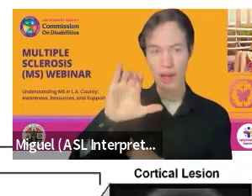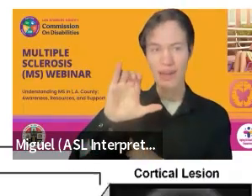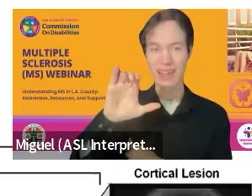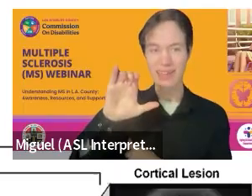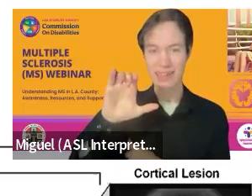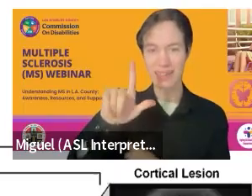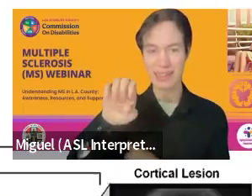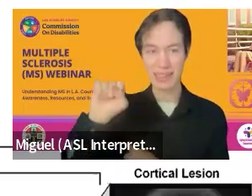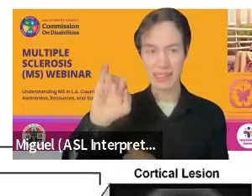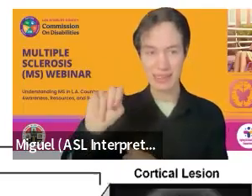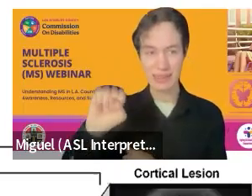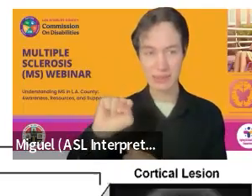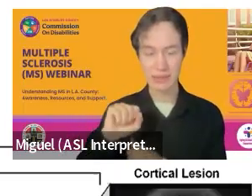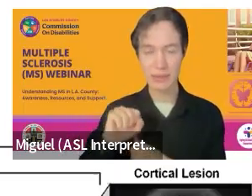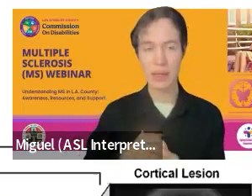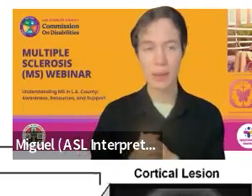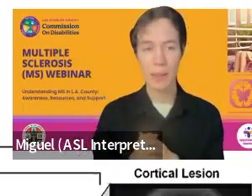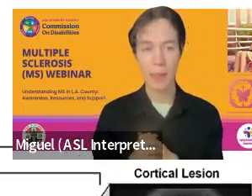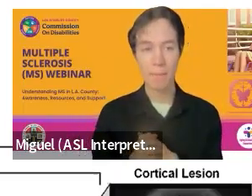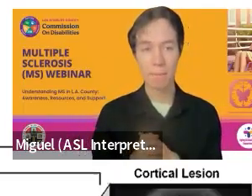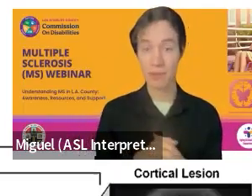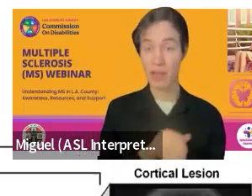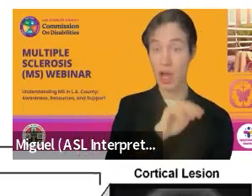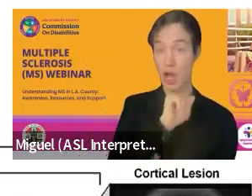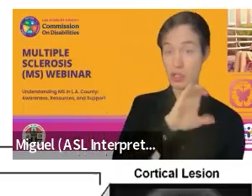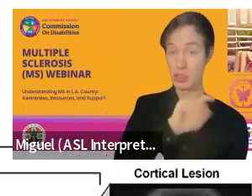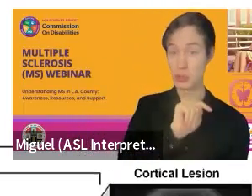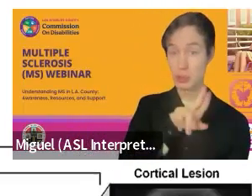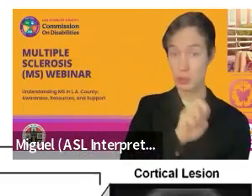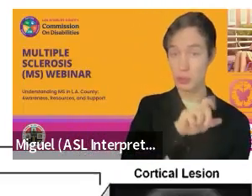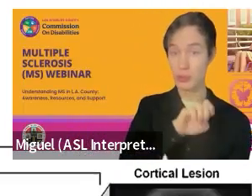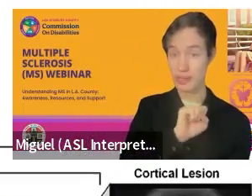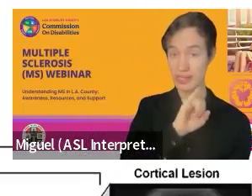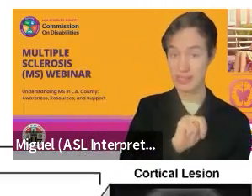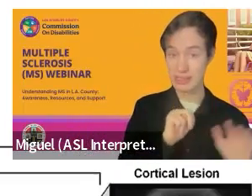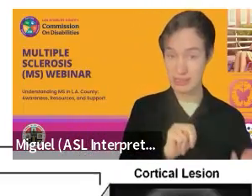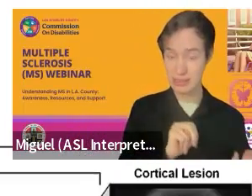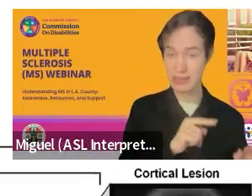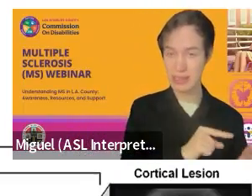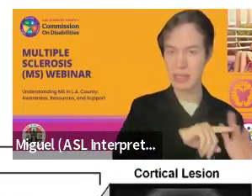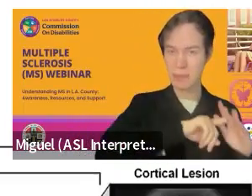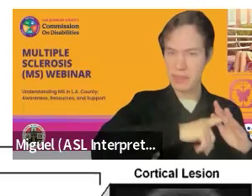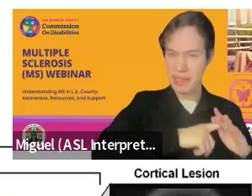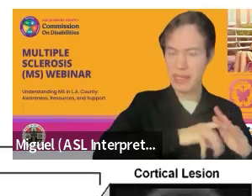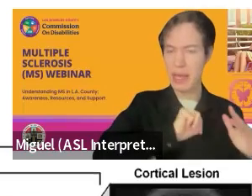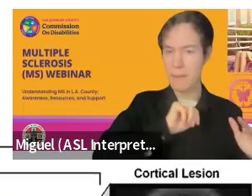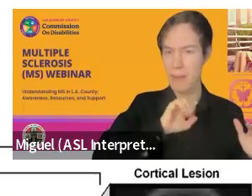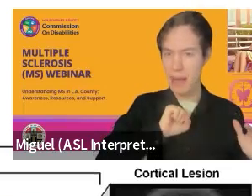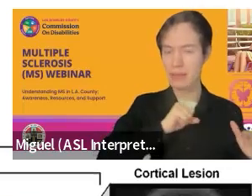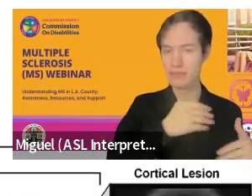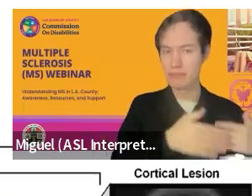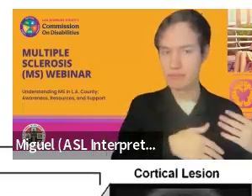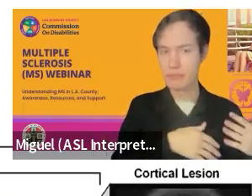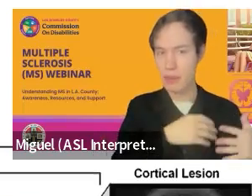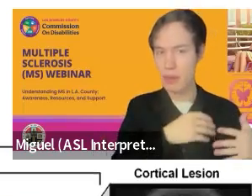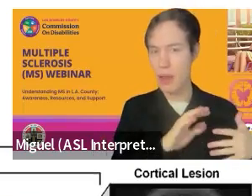that predominate early on in MS and in patients with relapsing MS are these acute demyelinating lesions, but patients with